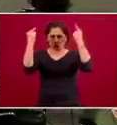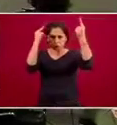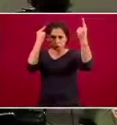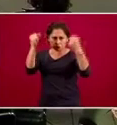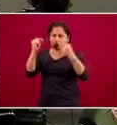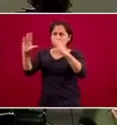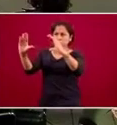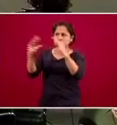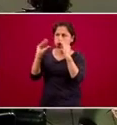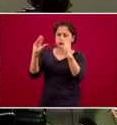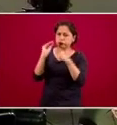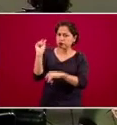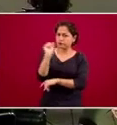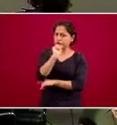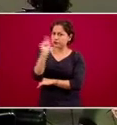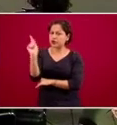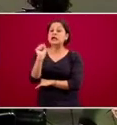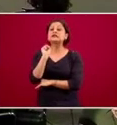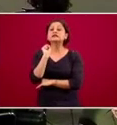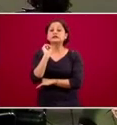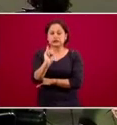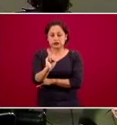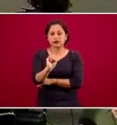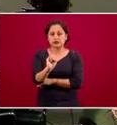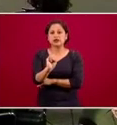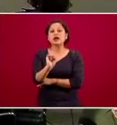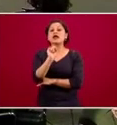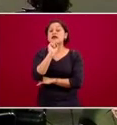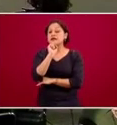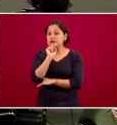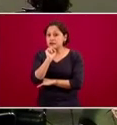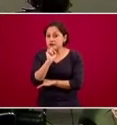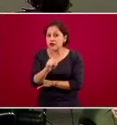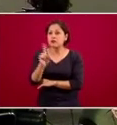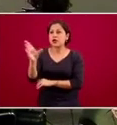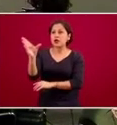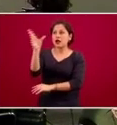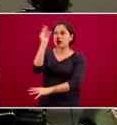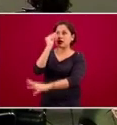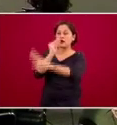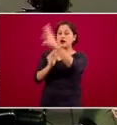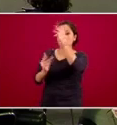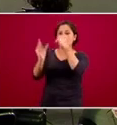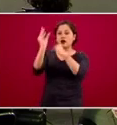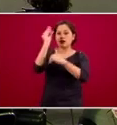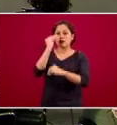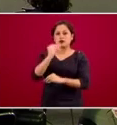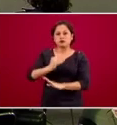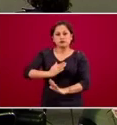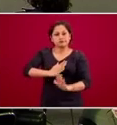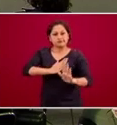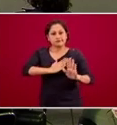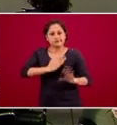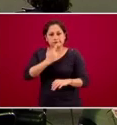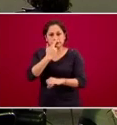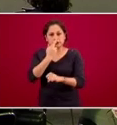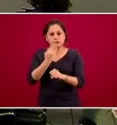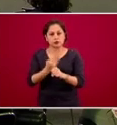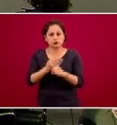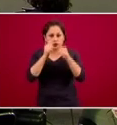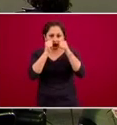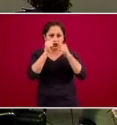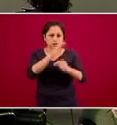who are working right now as health professionals dealing with this pandemic? These are Mexicans, men and women who have